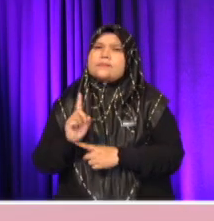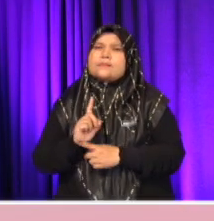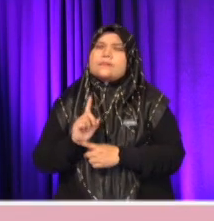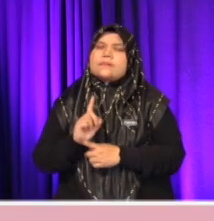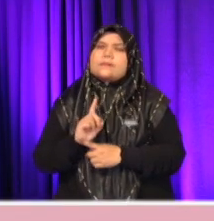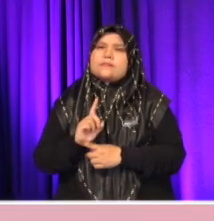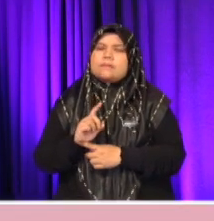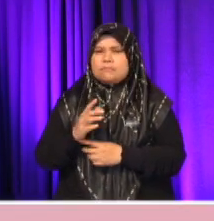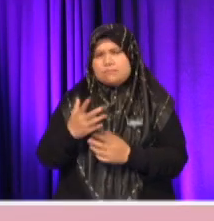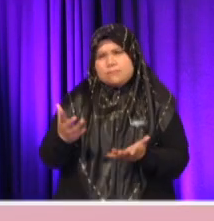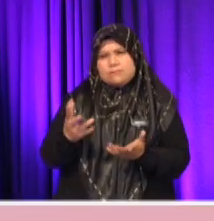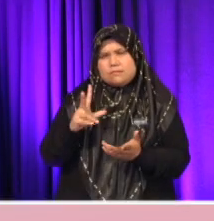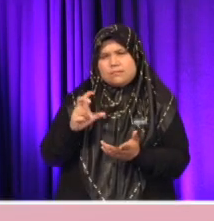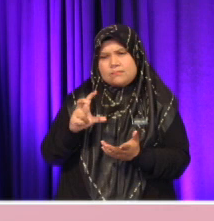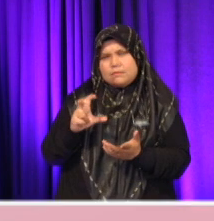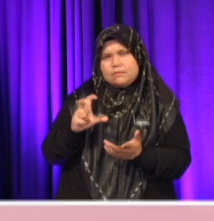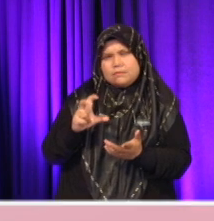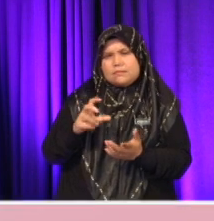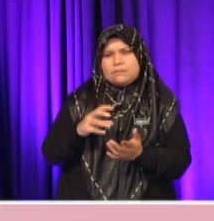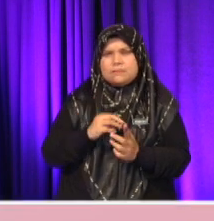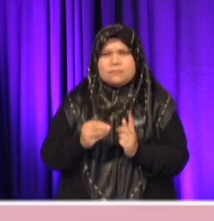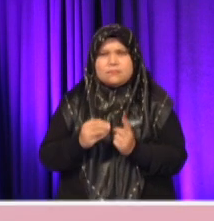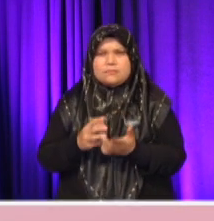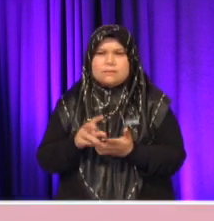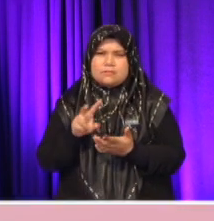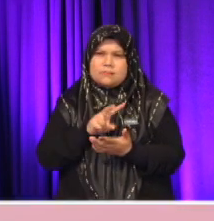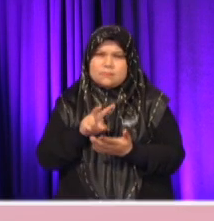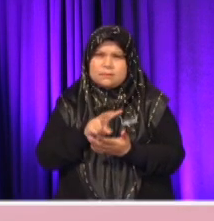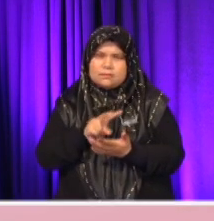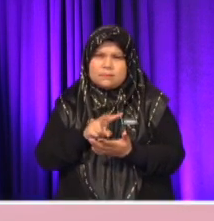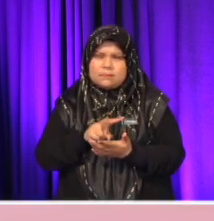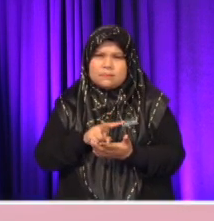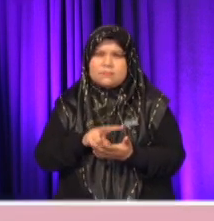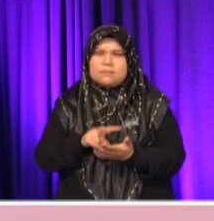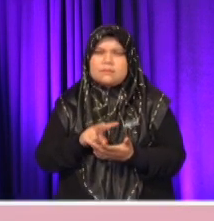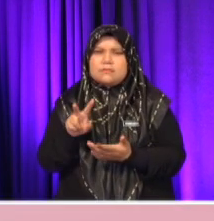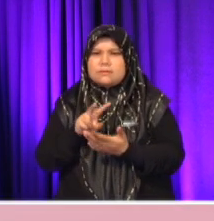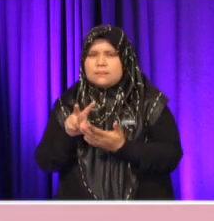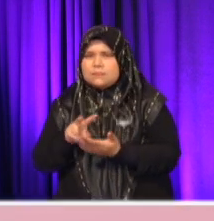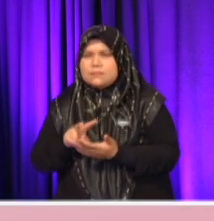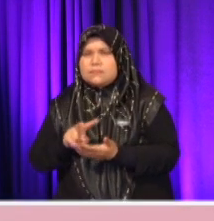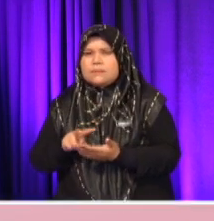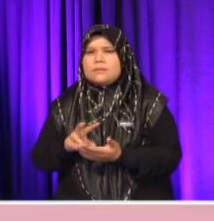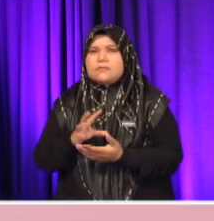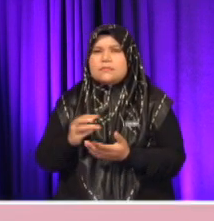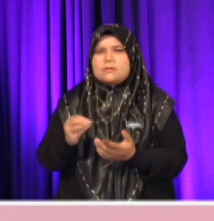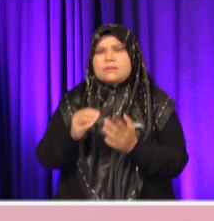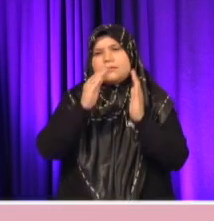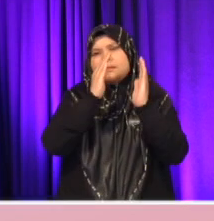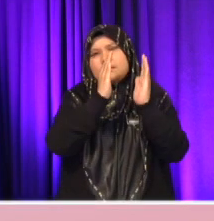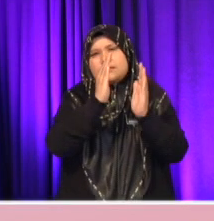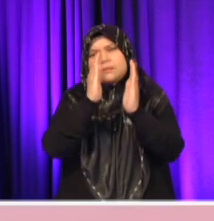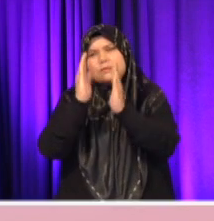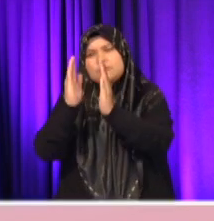I don't see any 30 minutes though. Is it because I didn't read? Did I not read the question first? If you're in town, it only takes